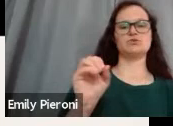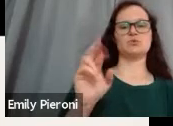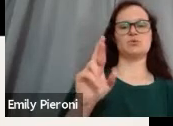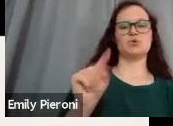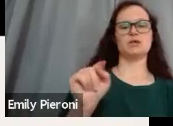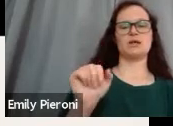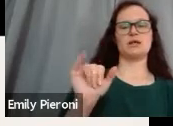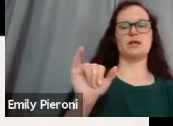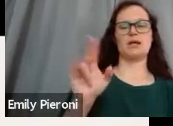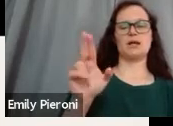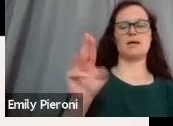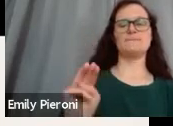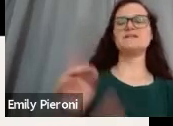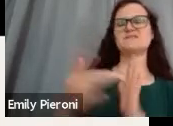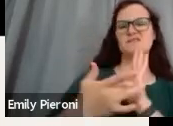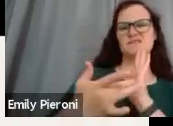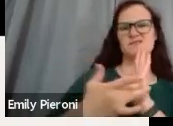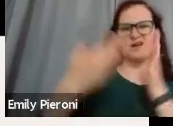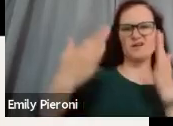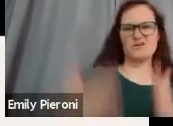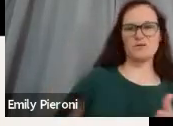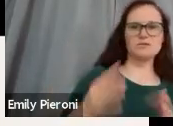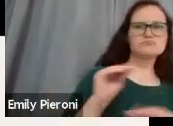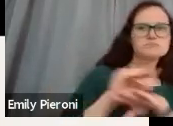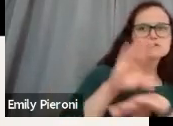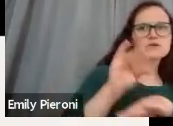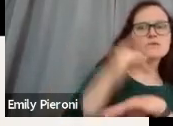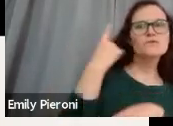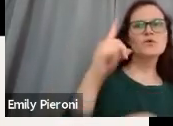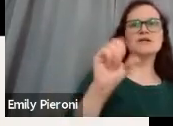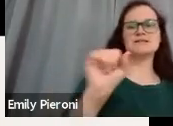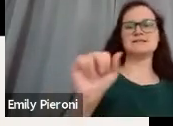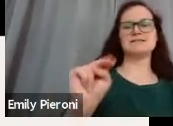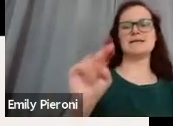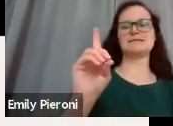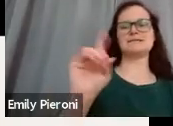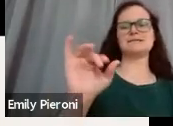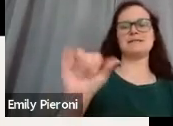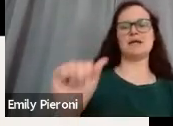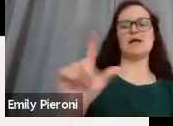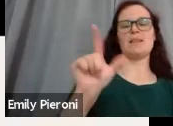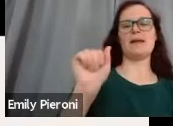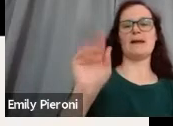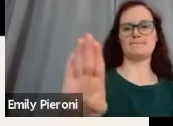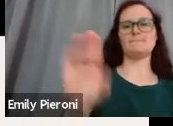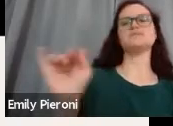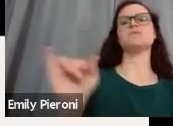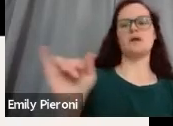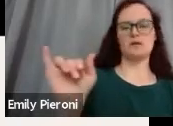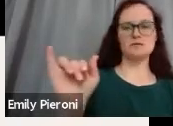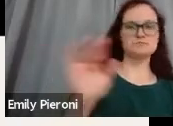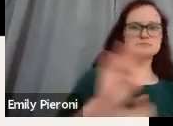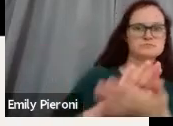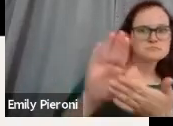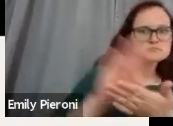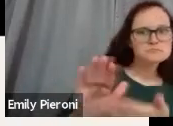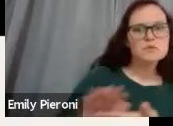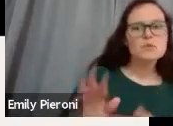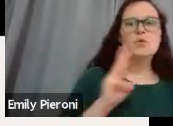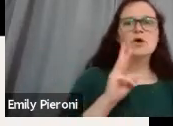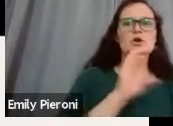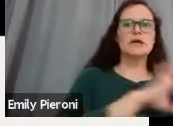technical consultant to Sandia National Labs in the areas of water treatment, desalination, and energy and